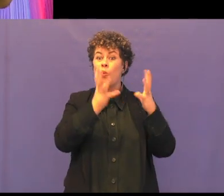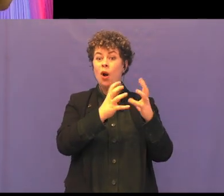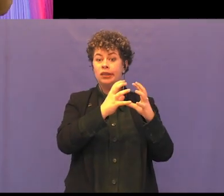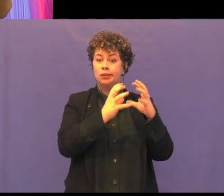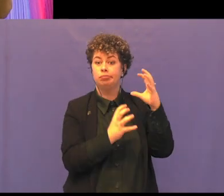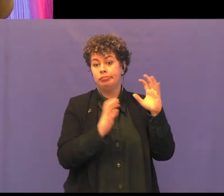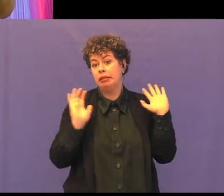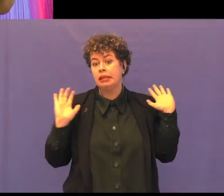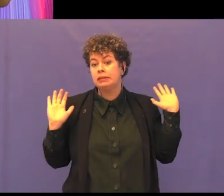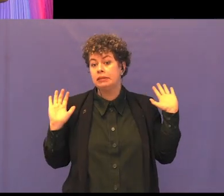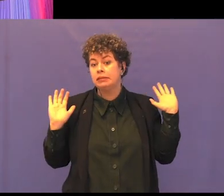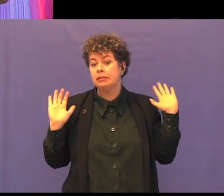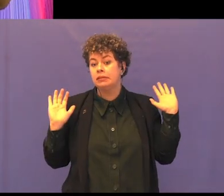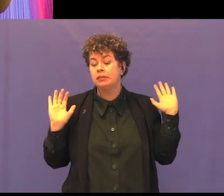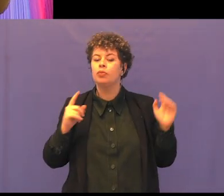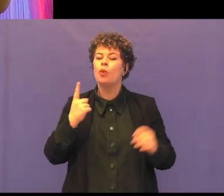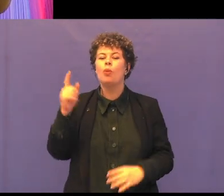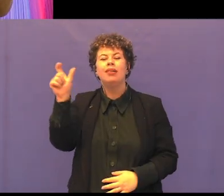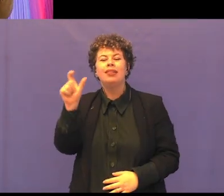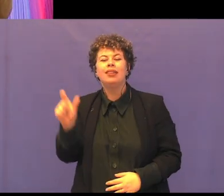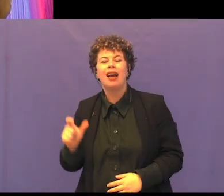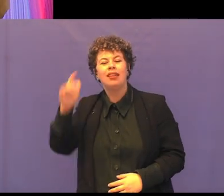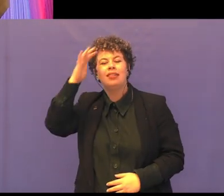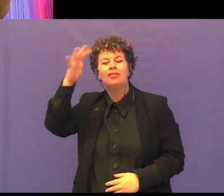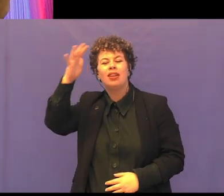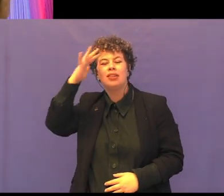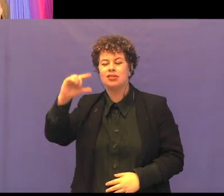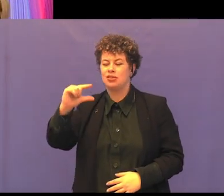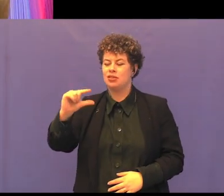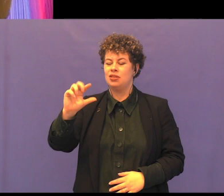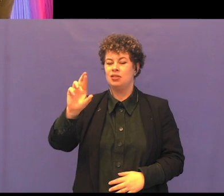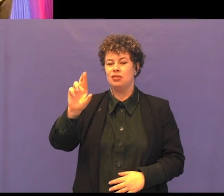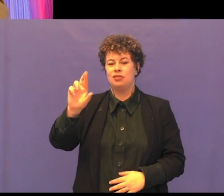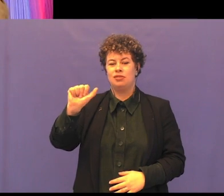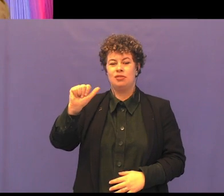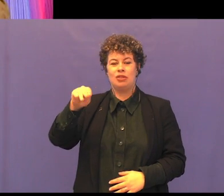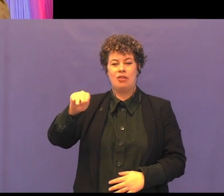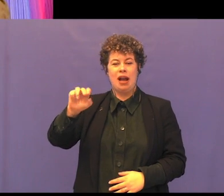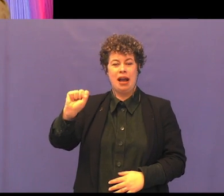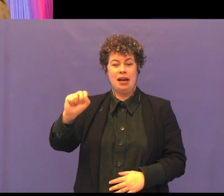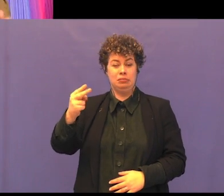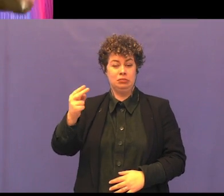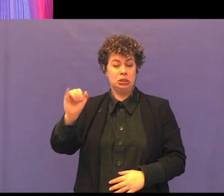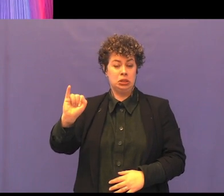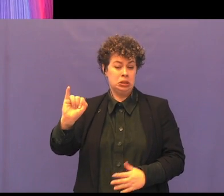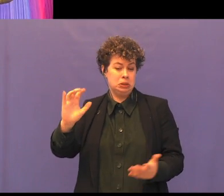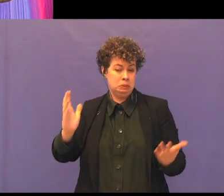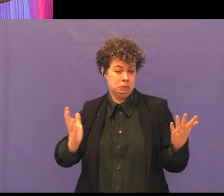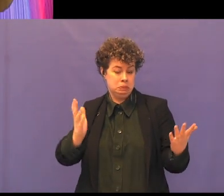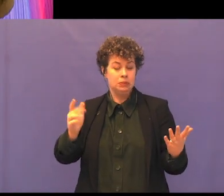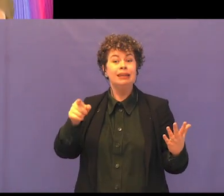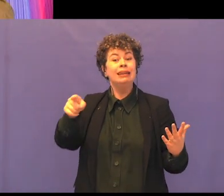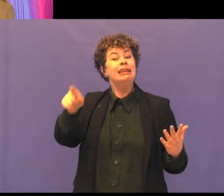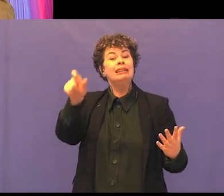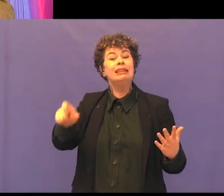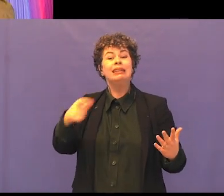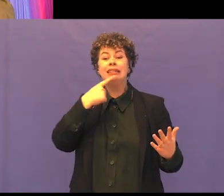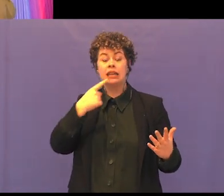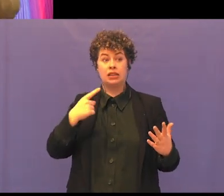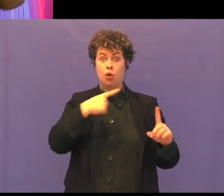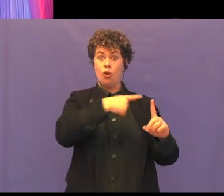called optimism of the will and pessimism of the intellect. That some days you think, I'm not so sure. There's so much against